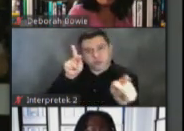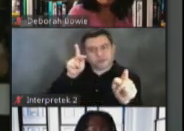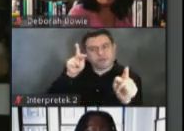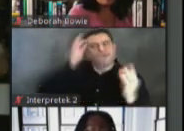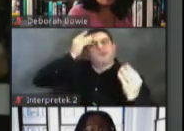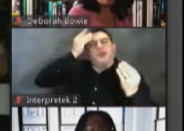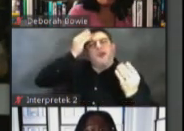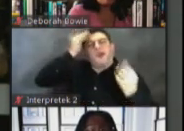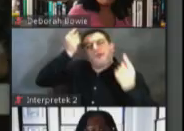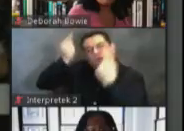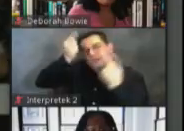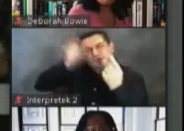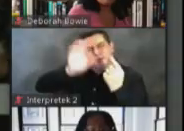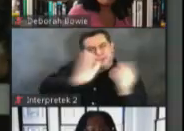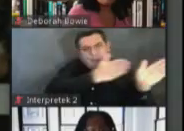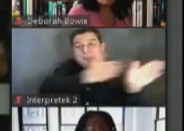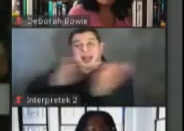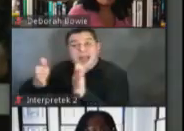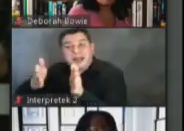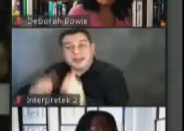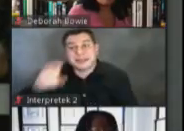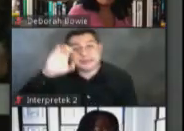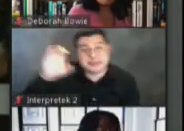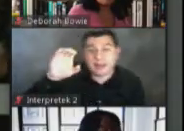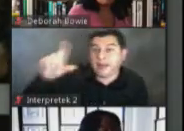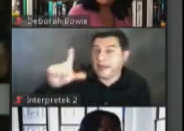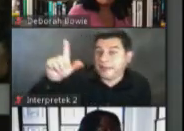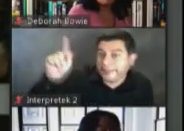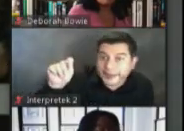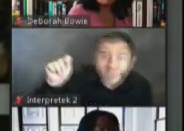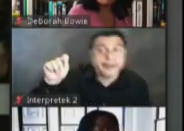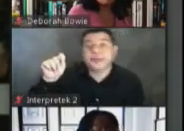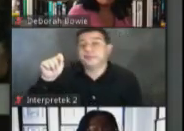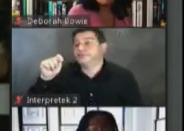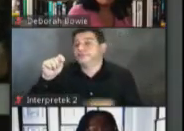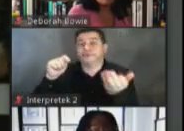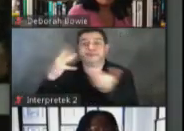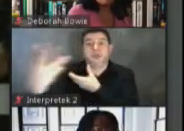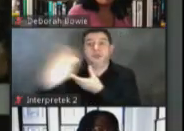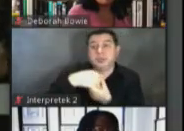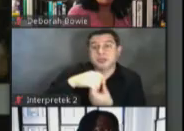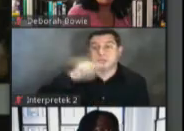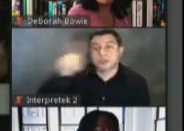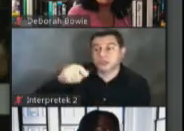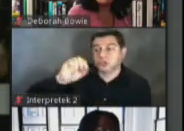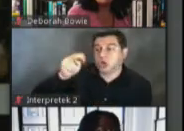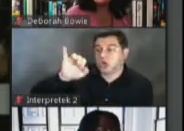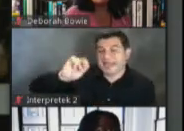community land trust, the inclusionary zoning, the land. Did you all mention